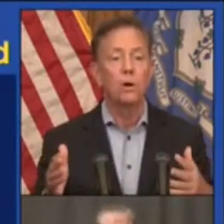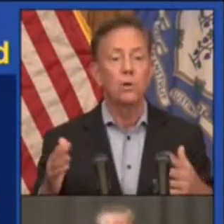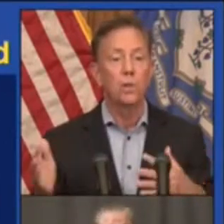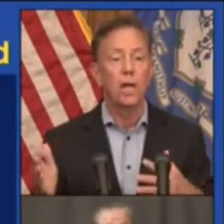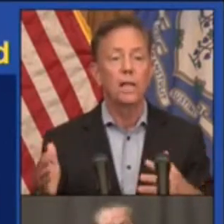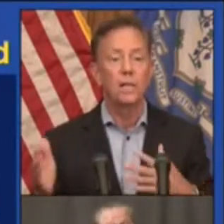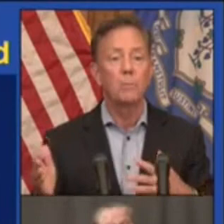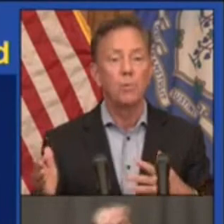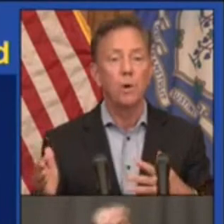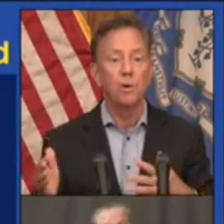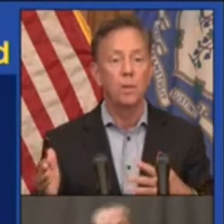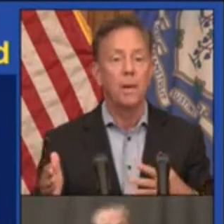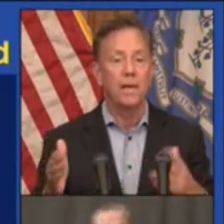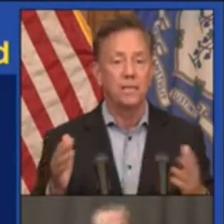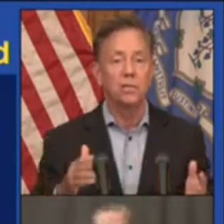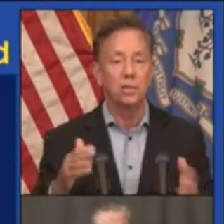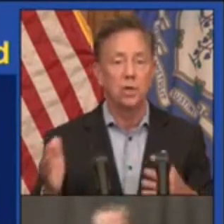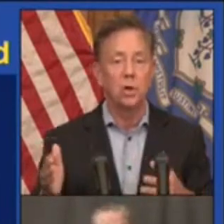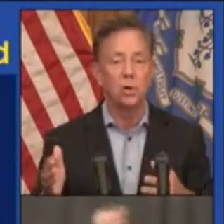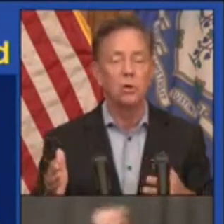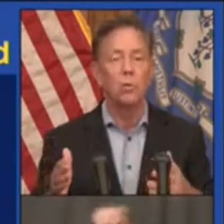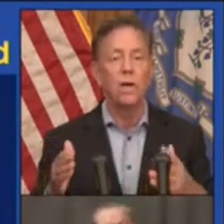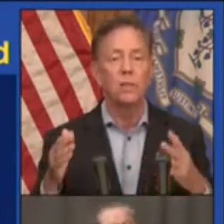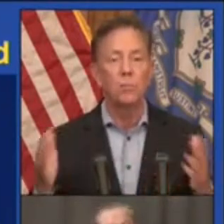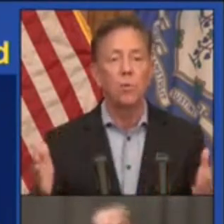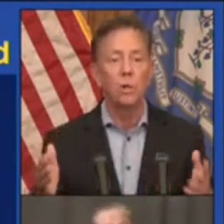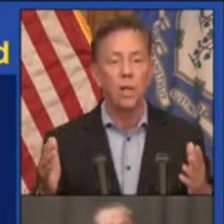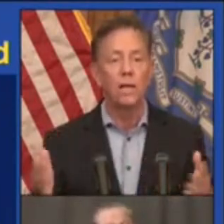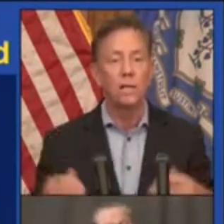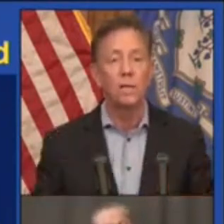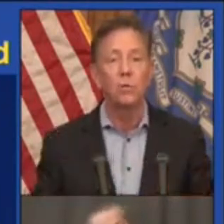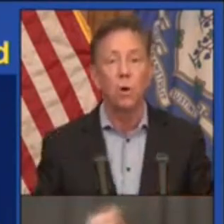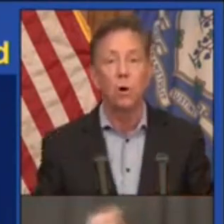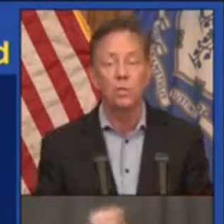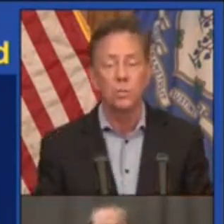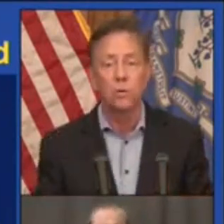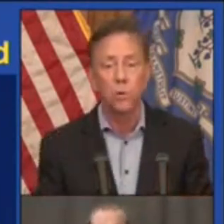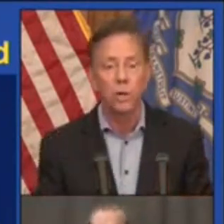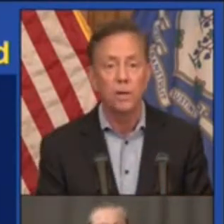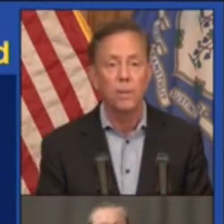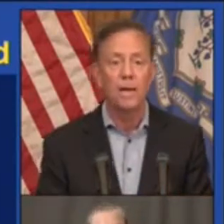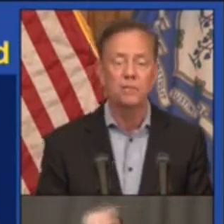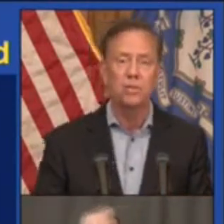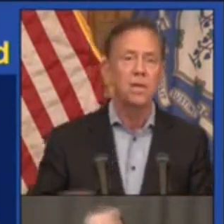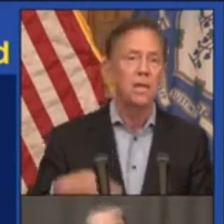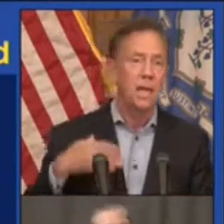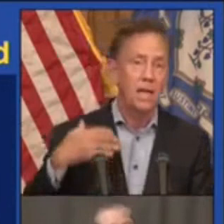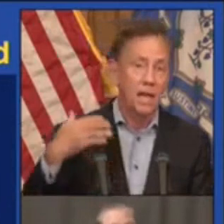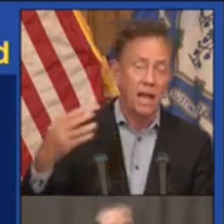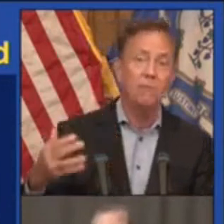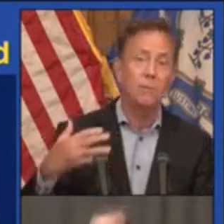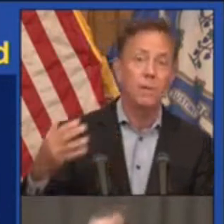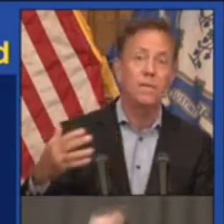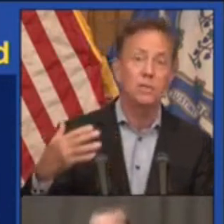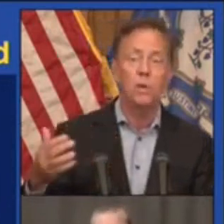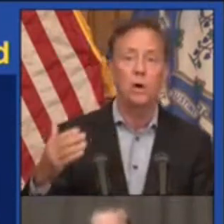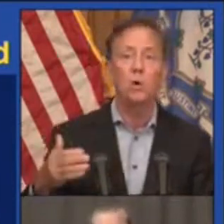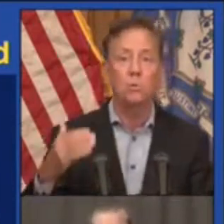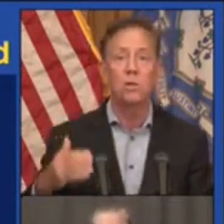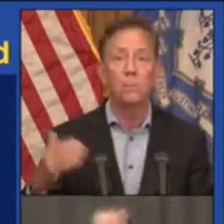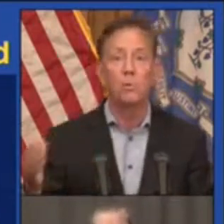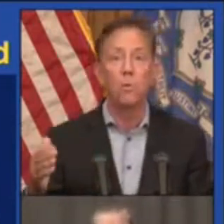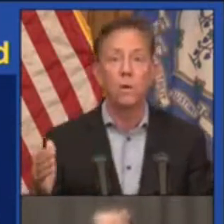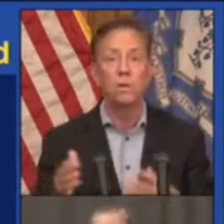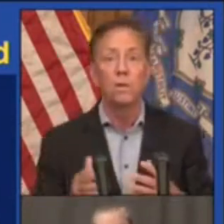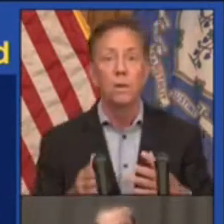you're likely to be wearing the mask. The darker the red, the more likely you are to be wearing a mask. And every place we go, the